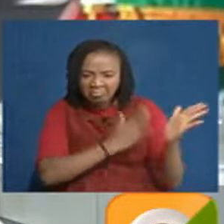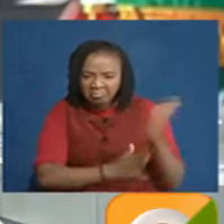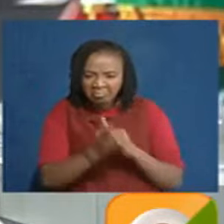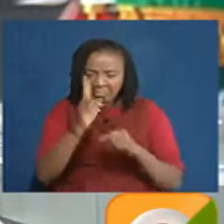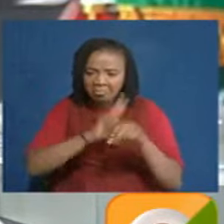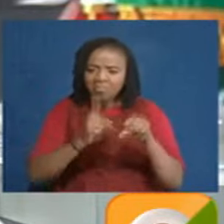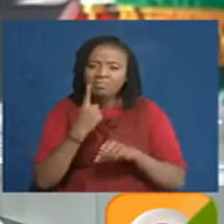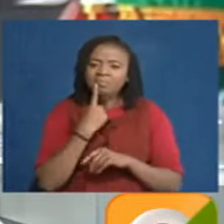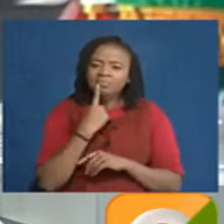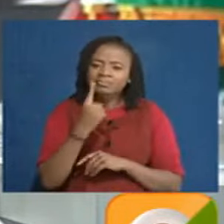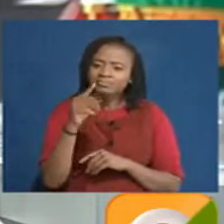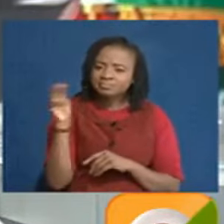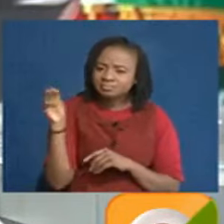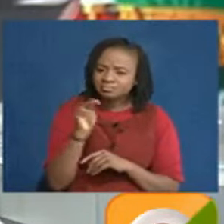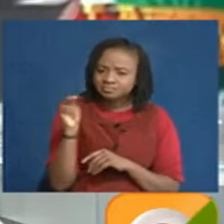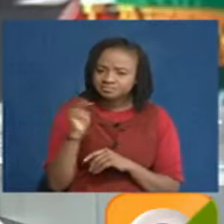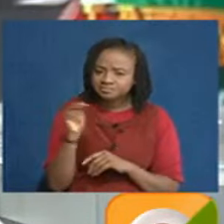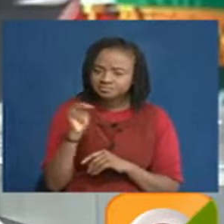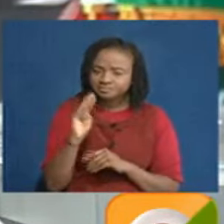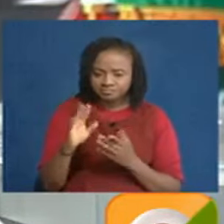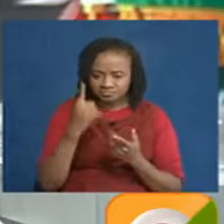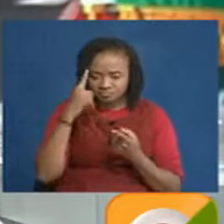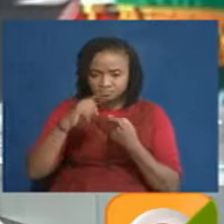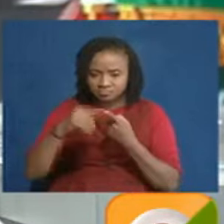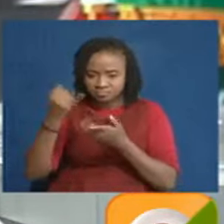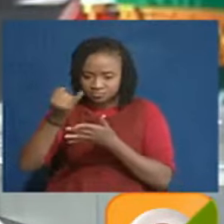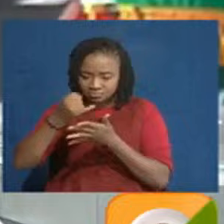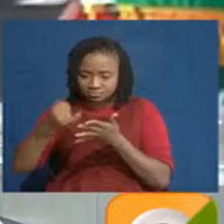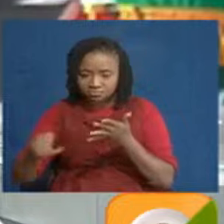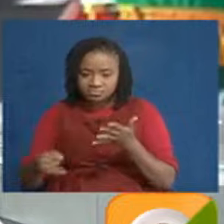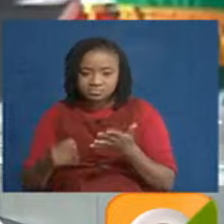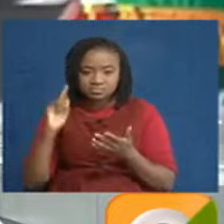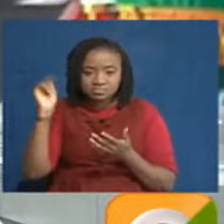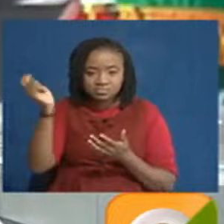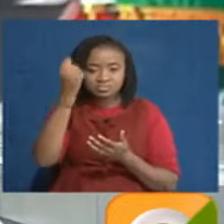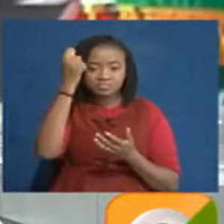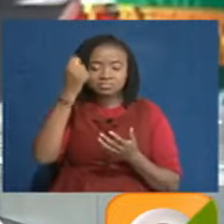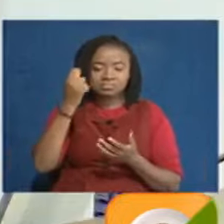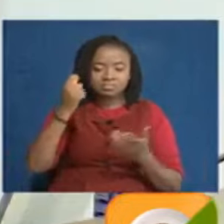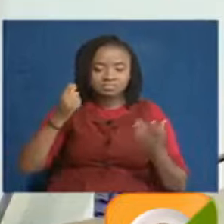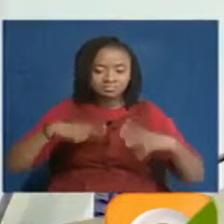million shillings to design the Kenyan dress.